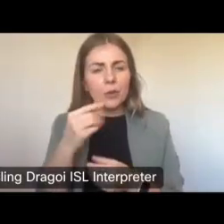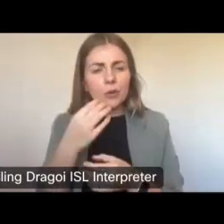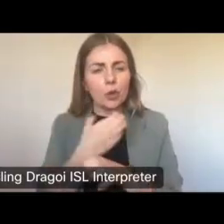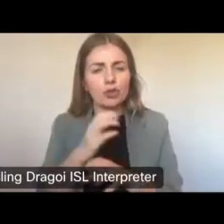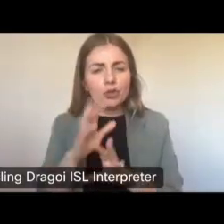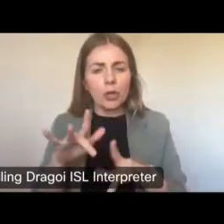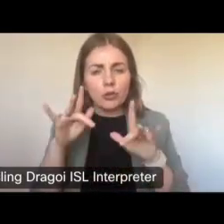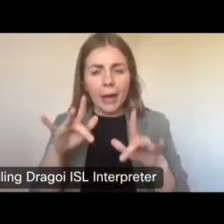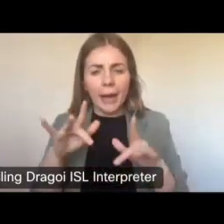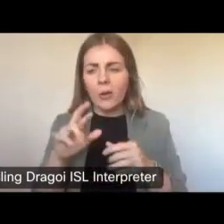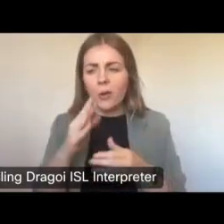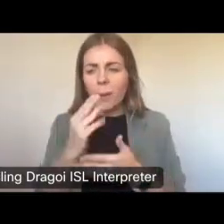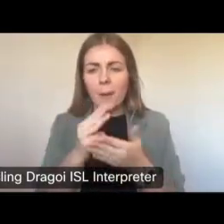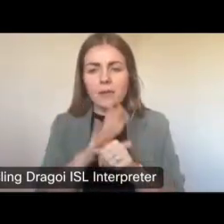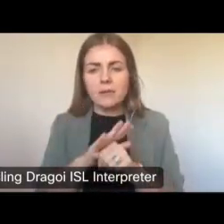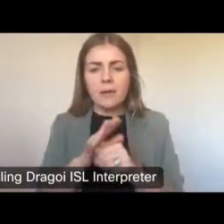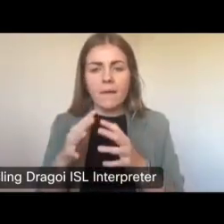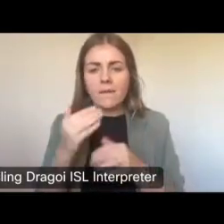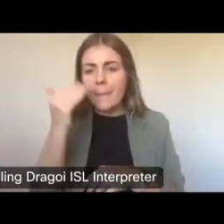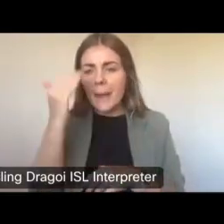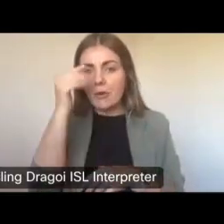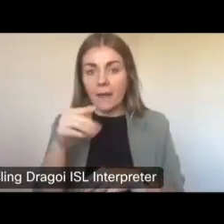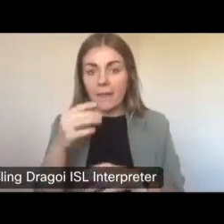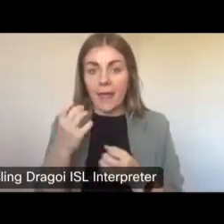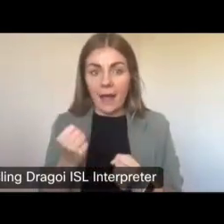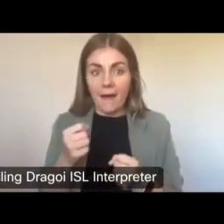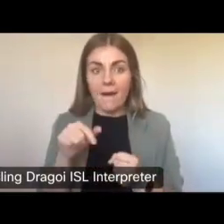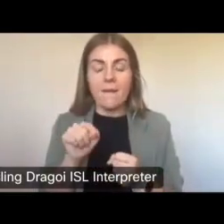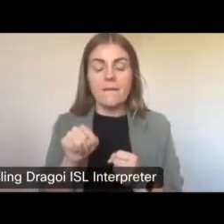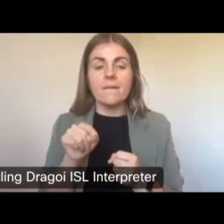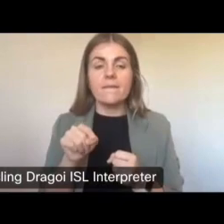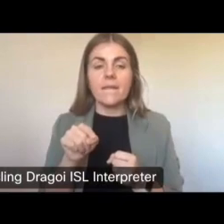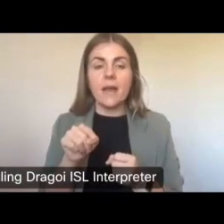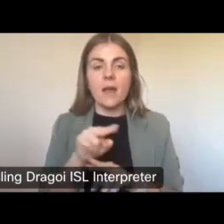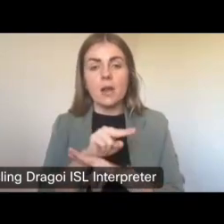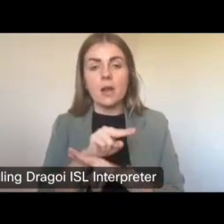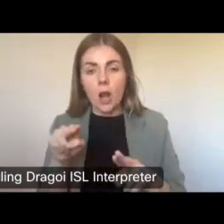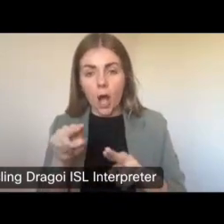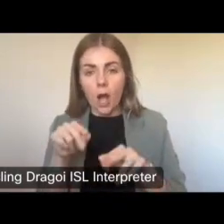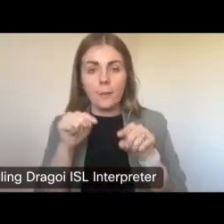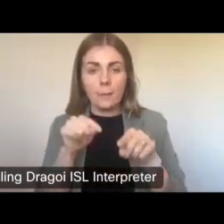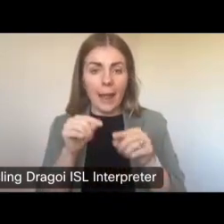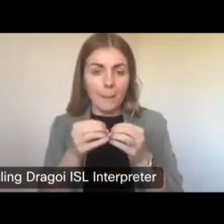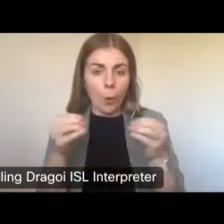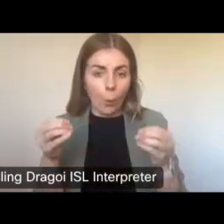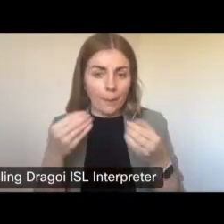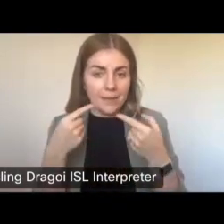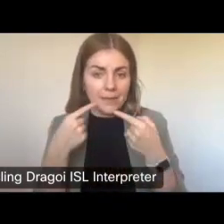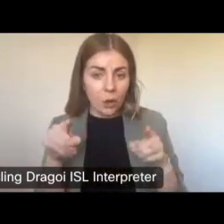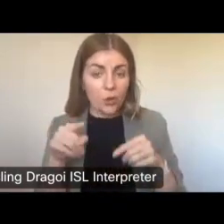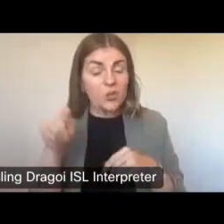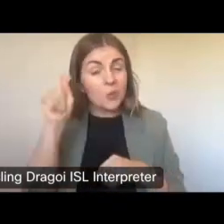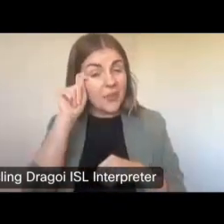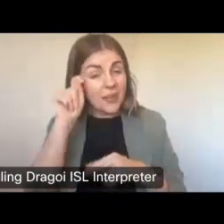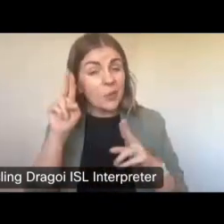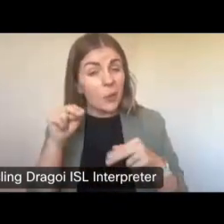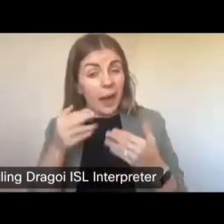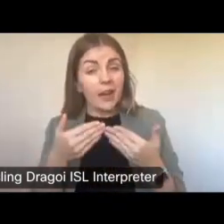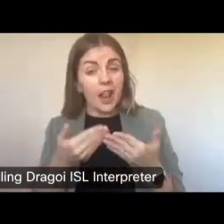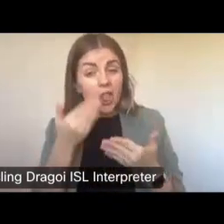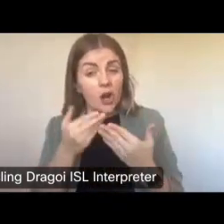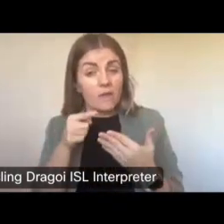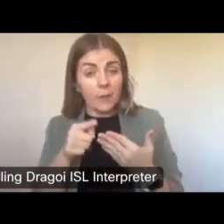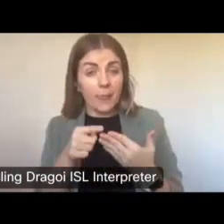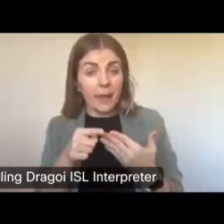America, and where they have non-blame open disclosure. So I do think you learn from working in this factor about